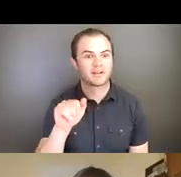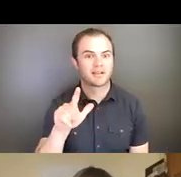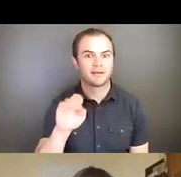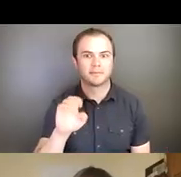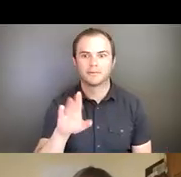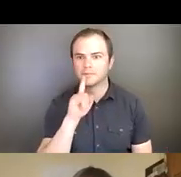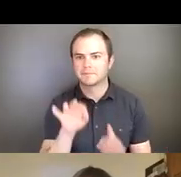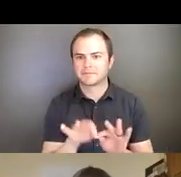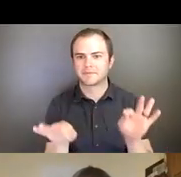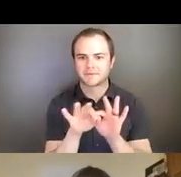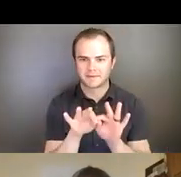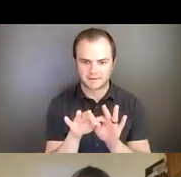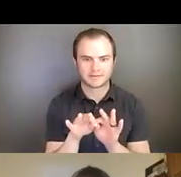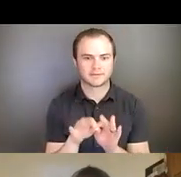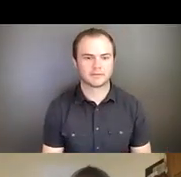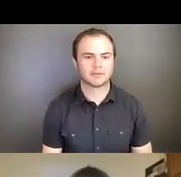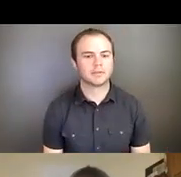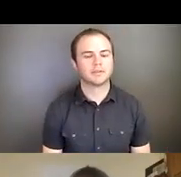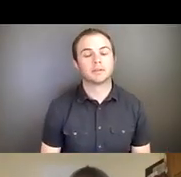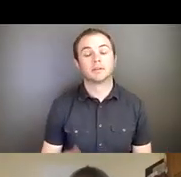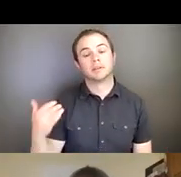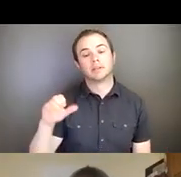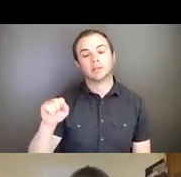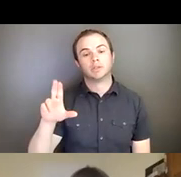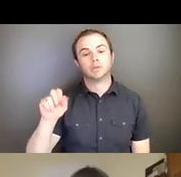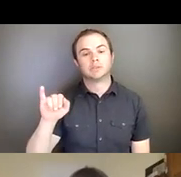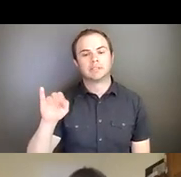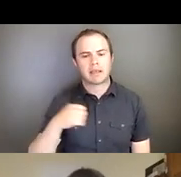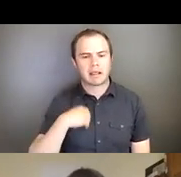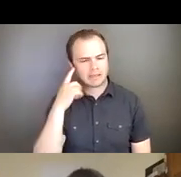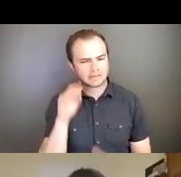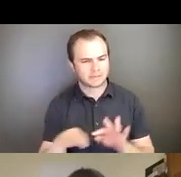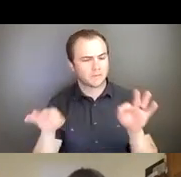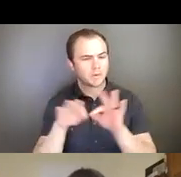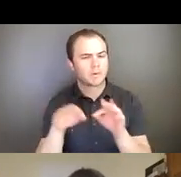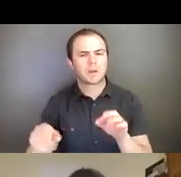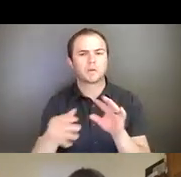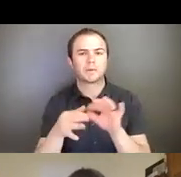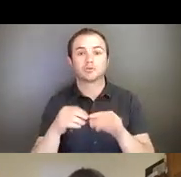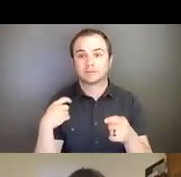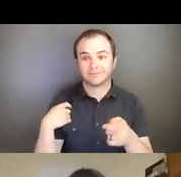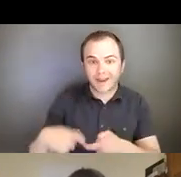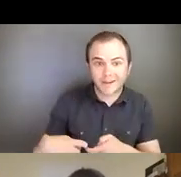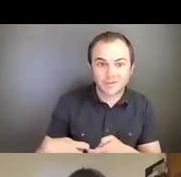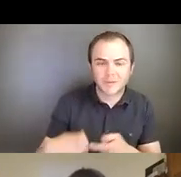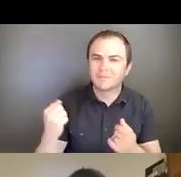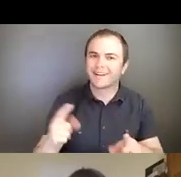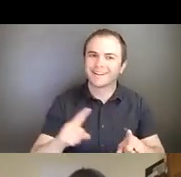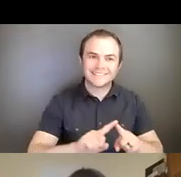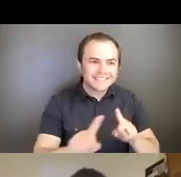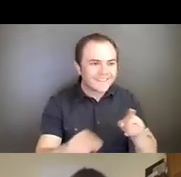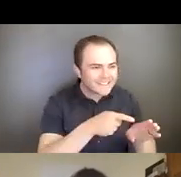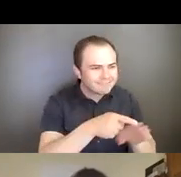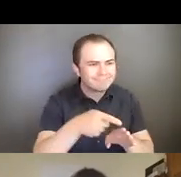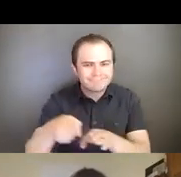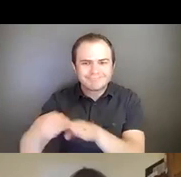I think that point too is really interesting when you start to talk about Spanish, just because there's so many different dialects. And so when you're determining in the